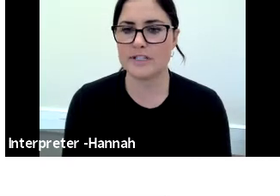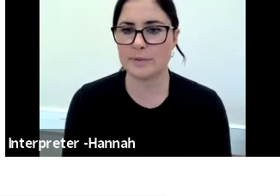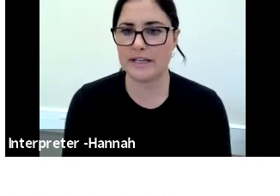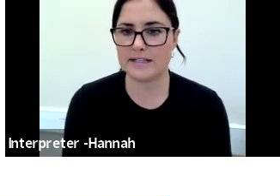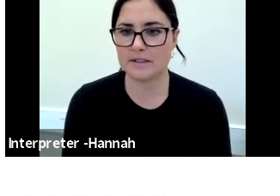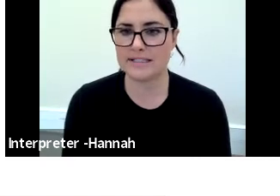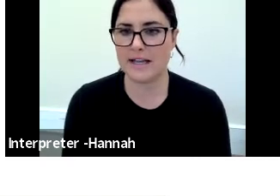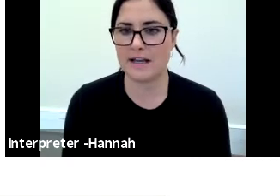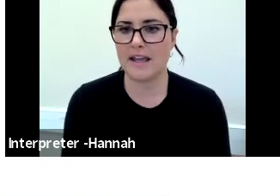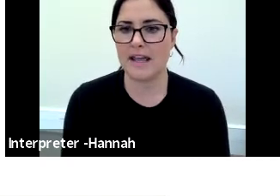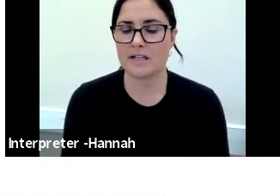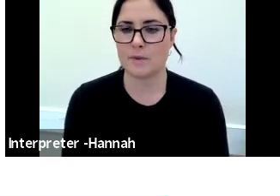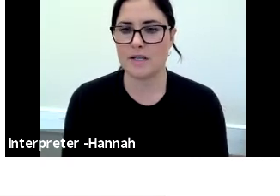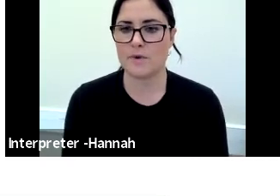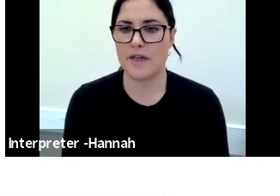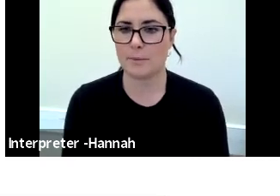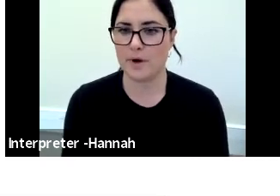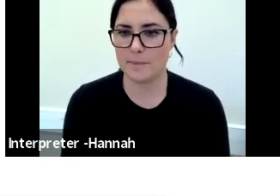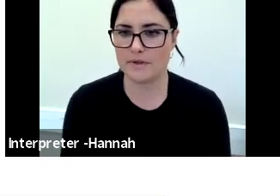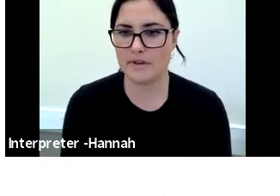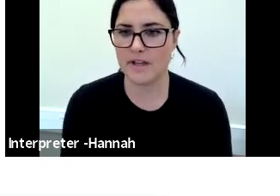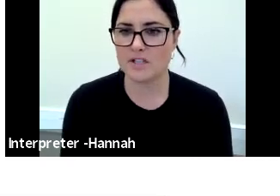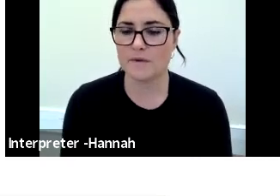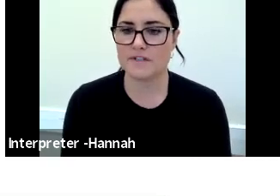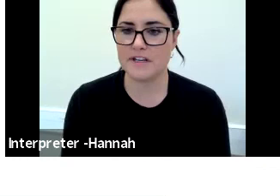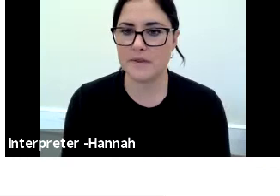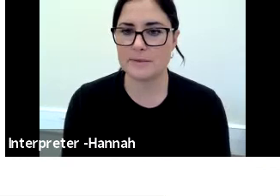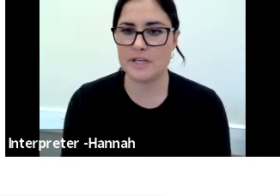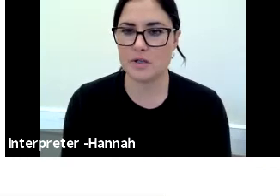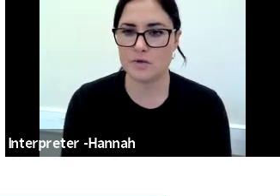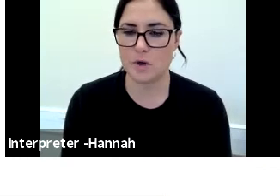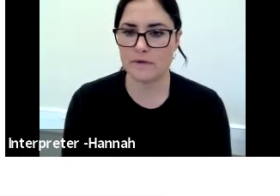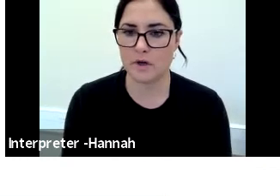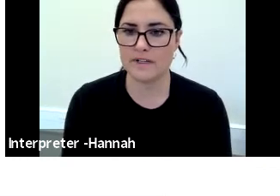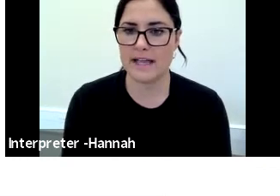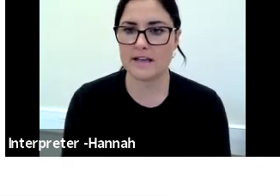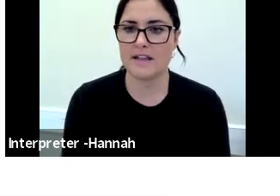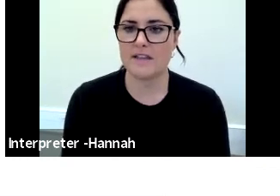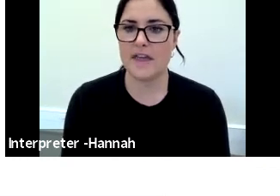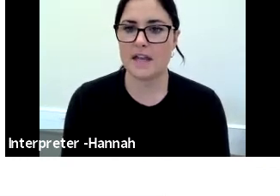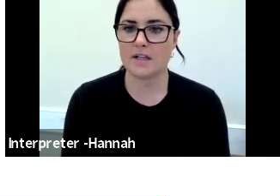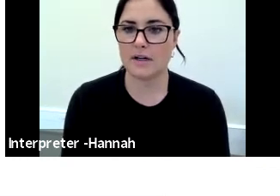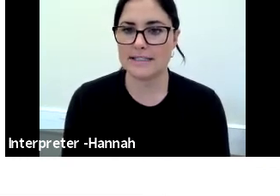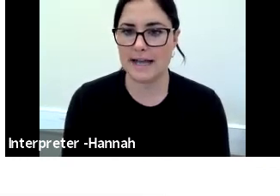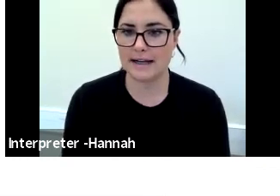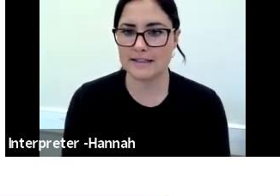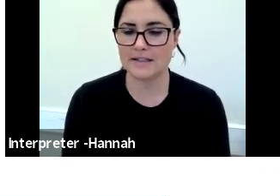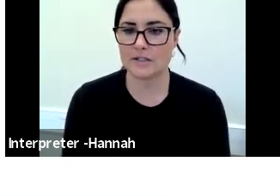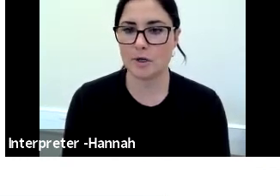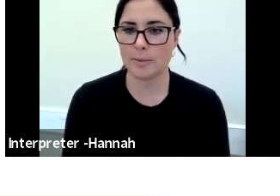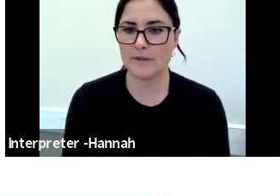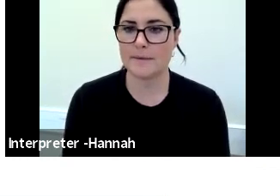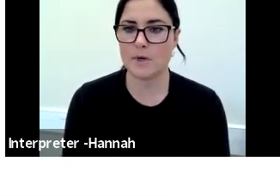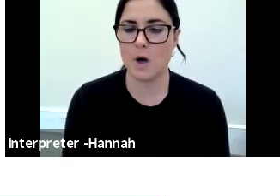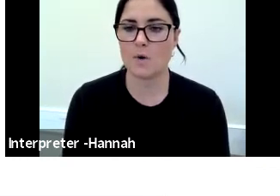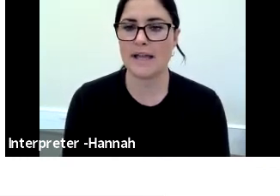interpreter is placed on site and is ready with that prep. So if there's a video that's being used over and over again, then contact the